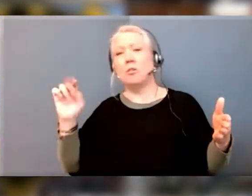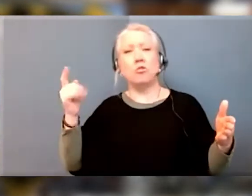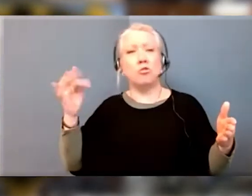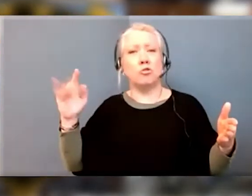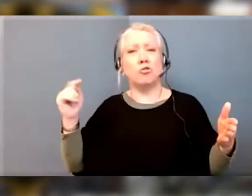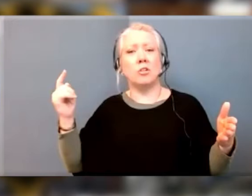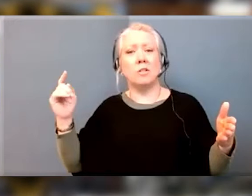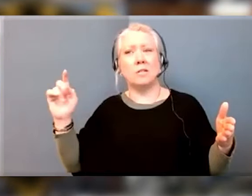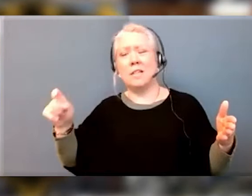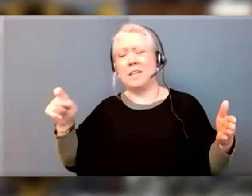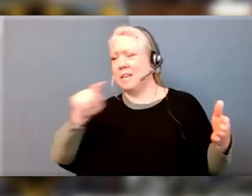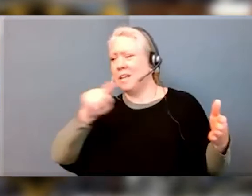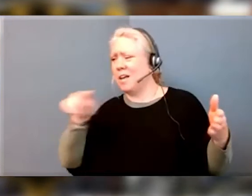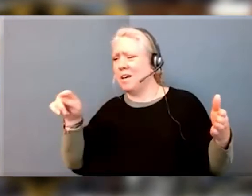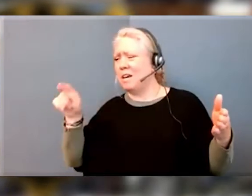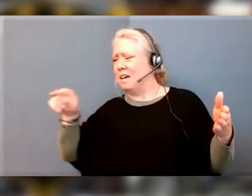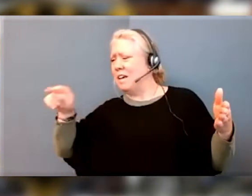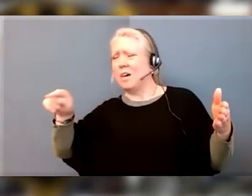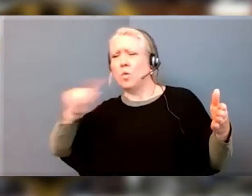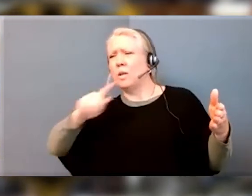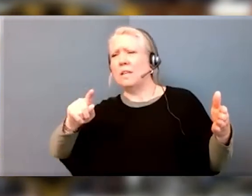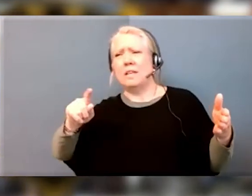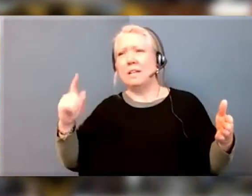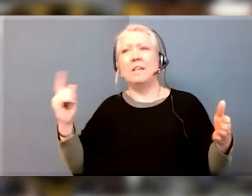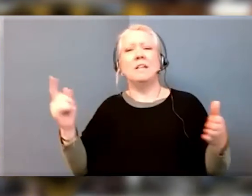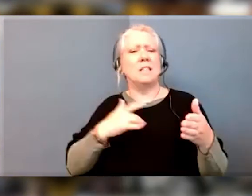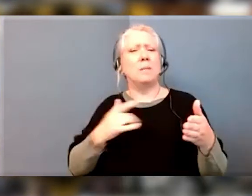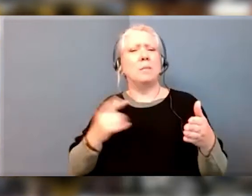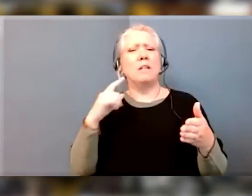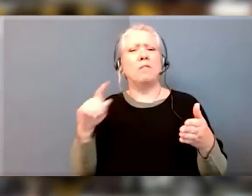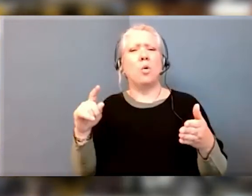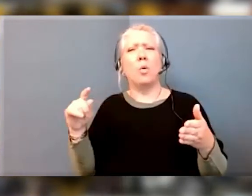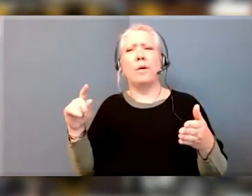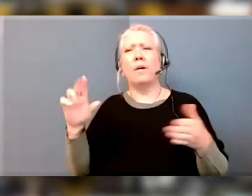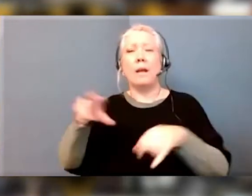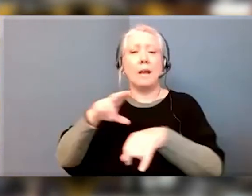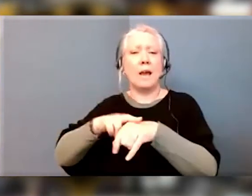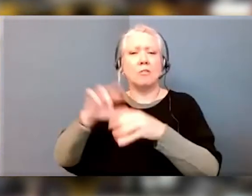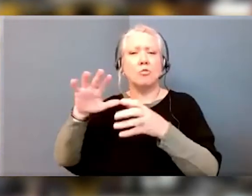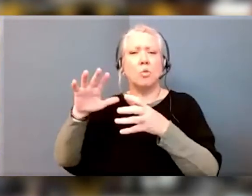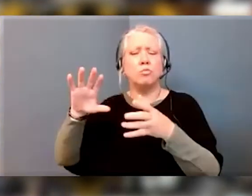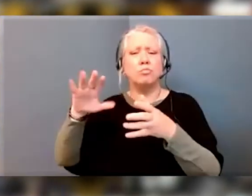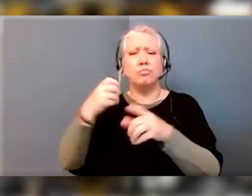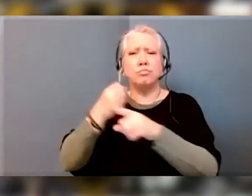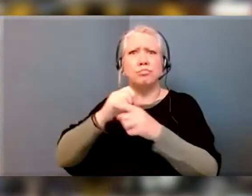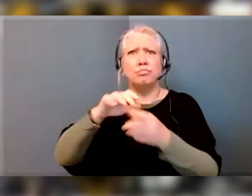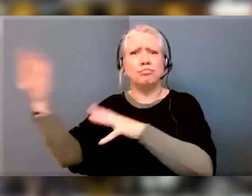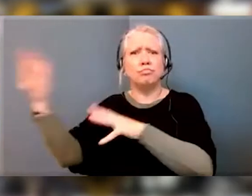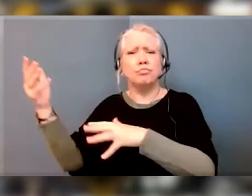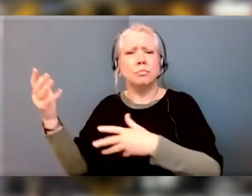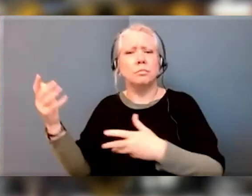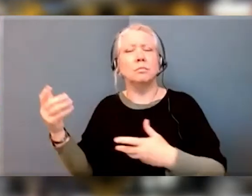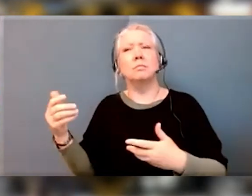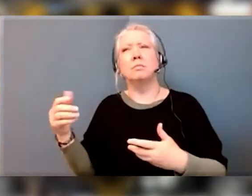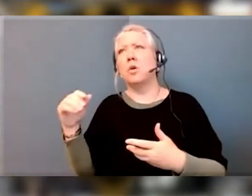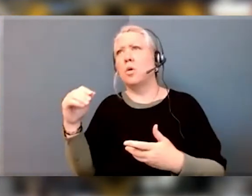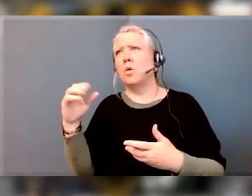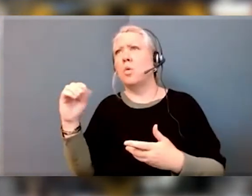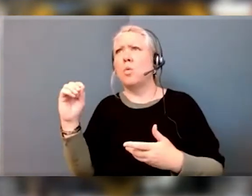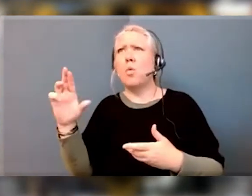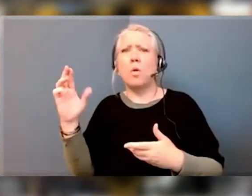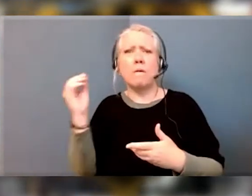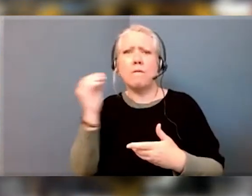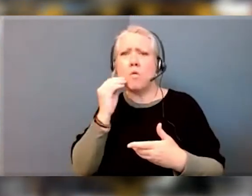used. It's usually for natural disasters. We did use it for food banks, as Megan will get into later,